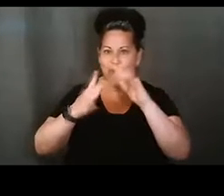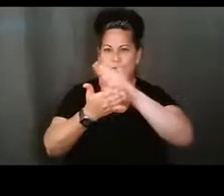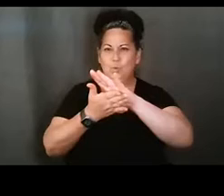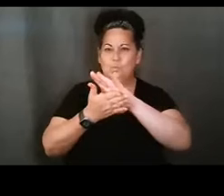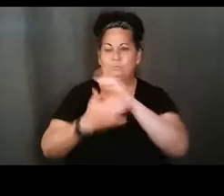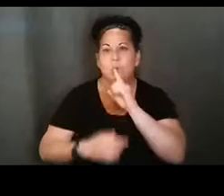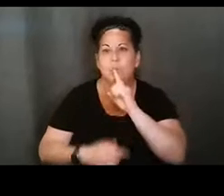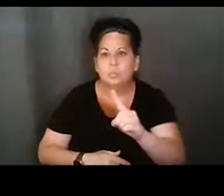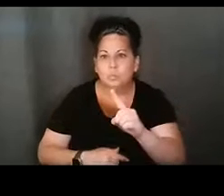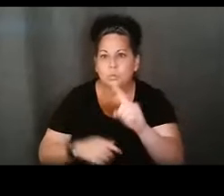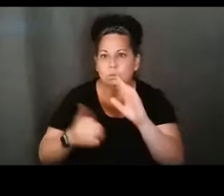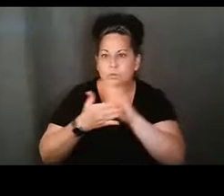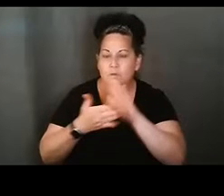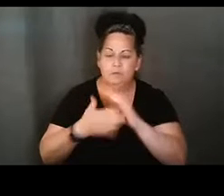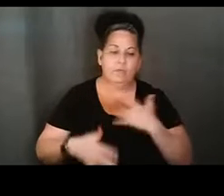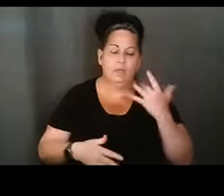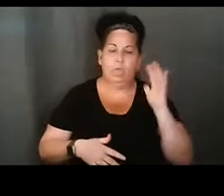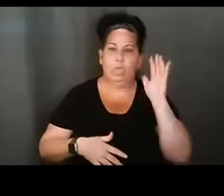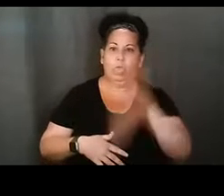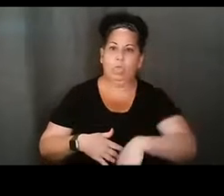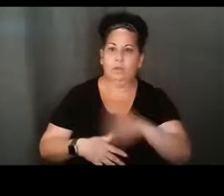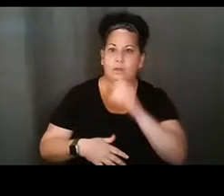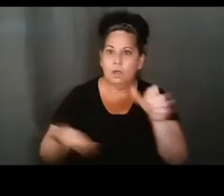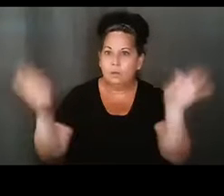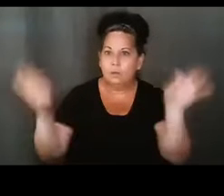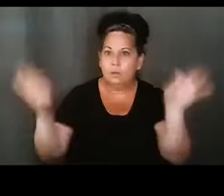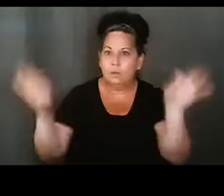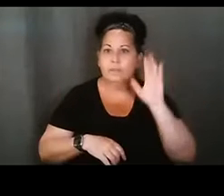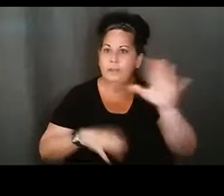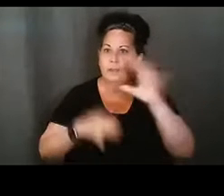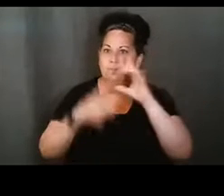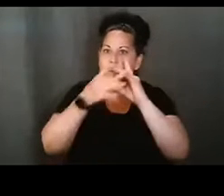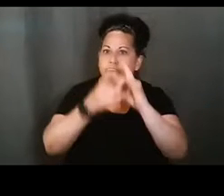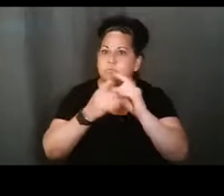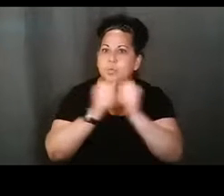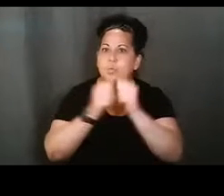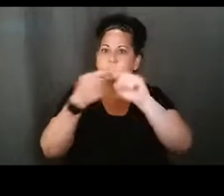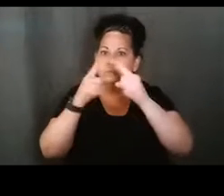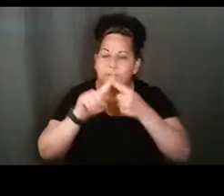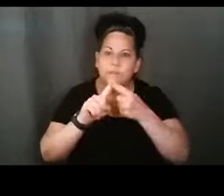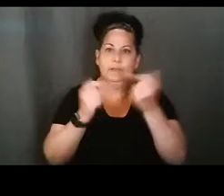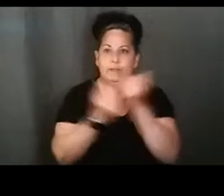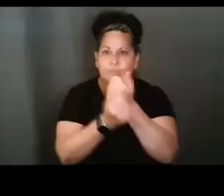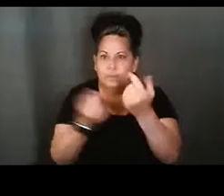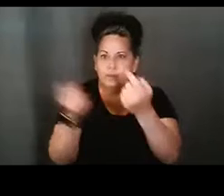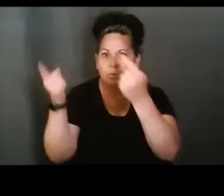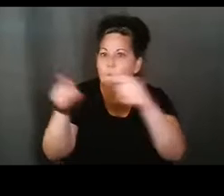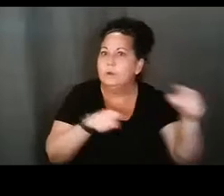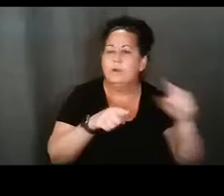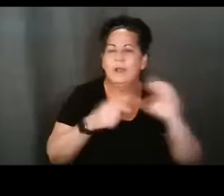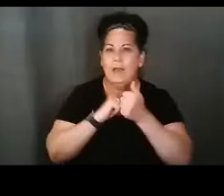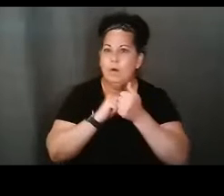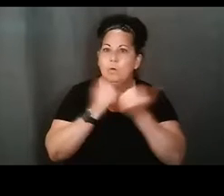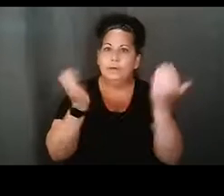as important. They have lost that connection with their friends, with a lot of different things that are going on. So how do I get them